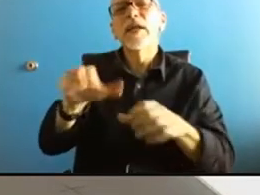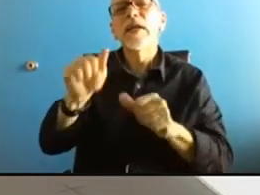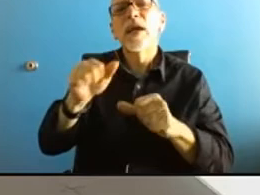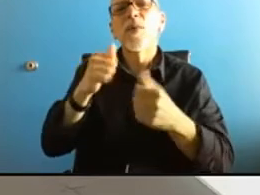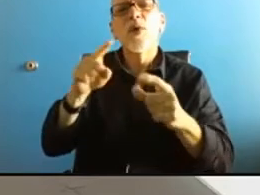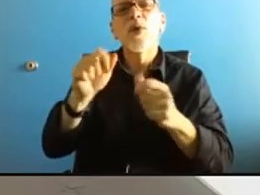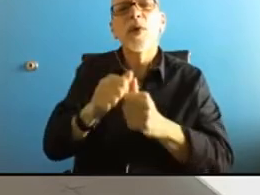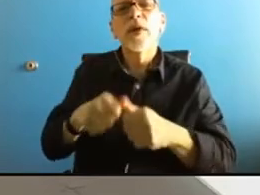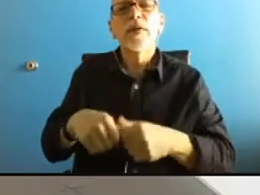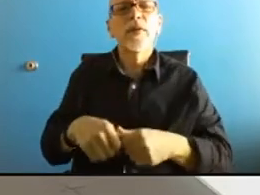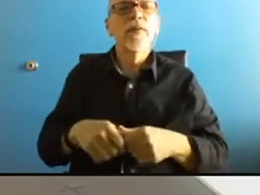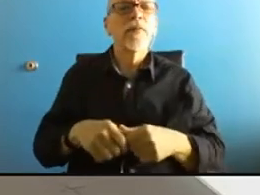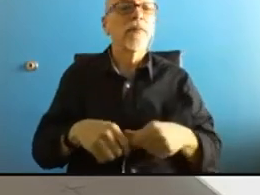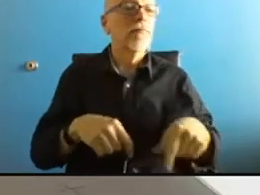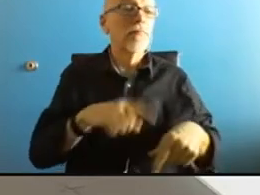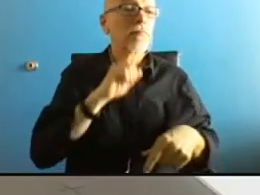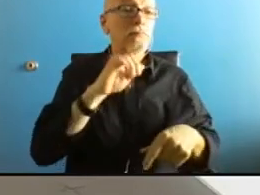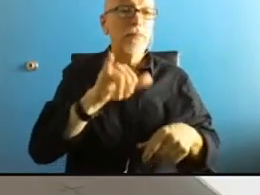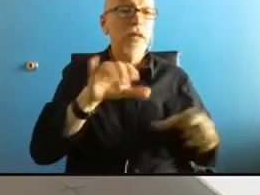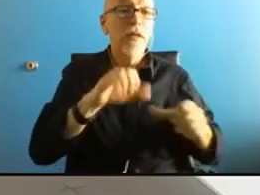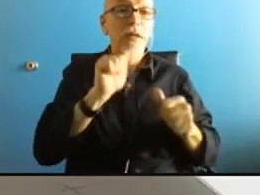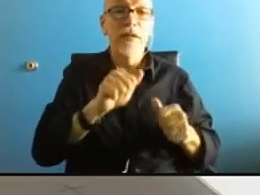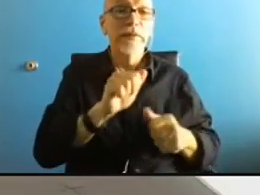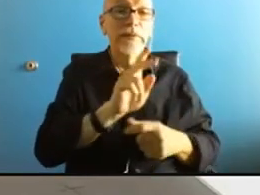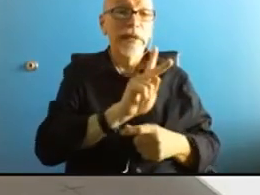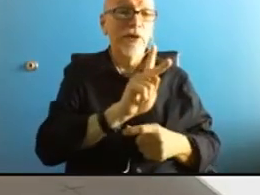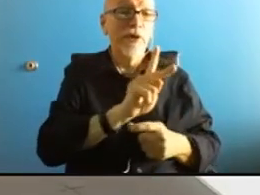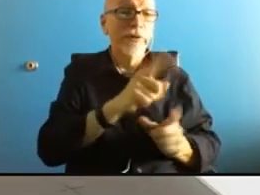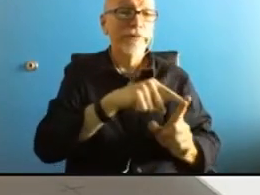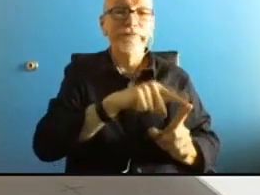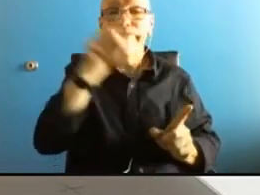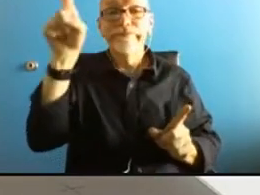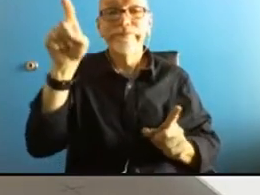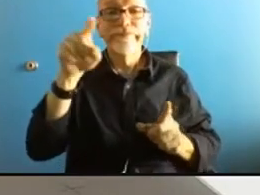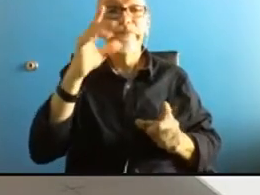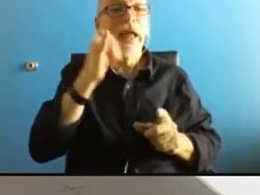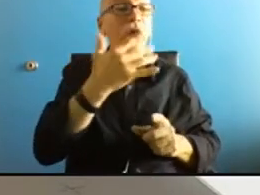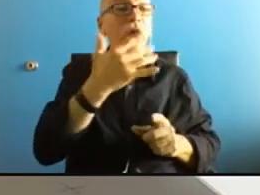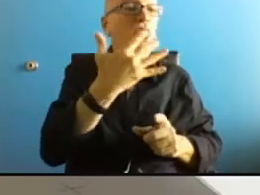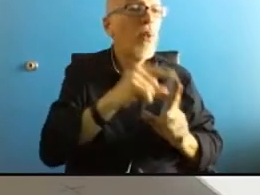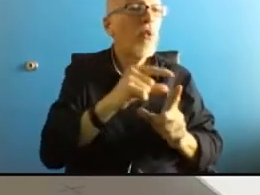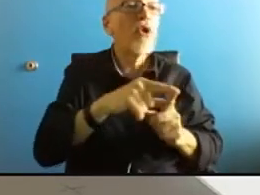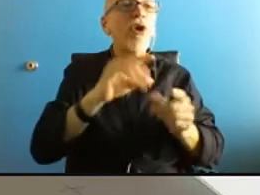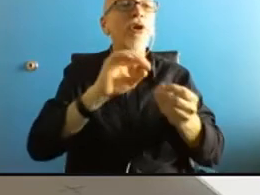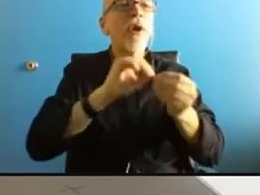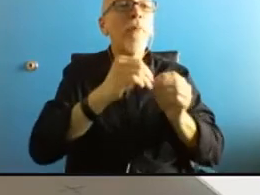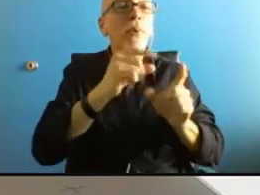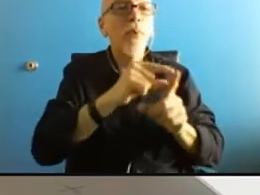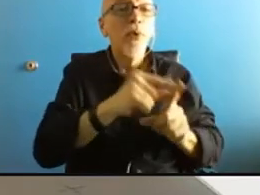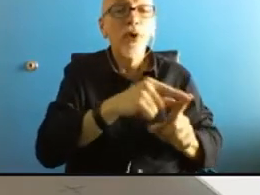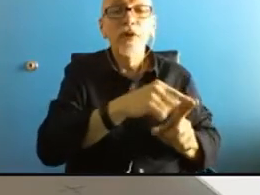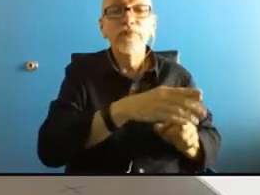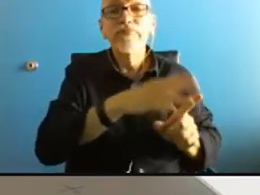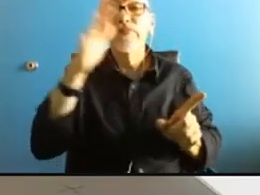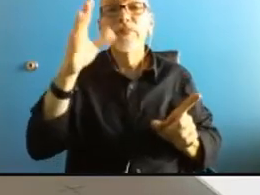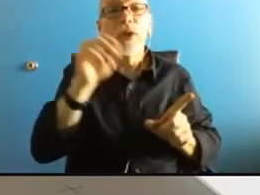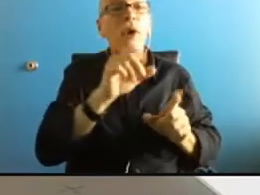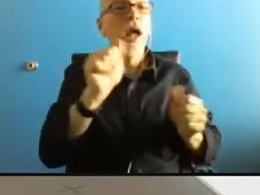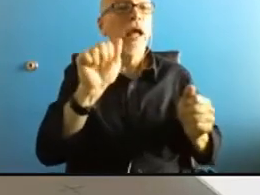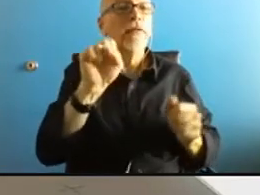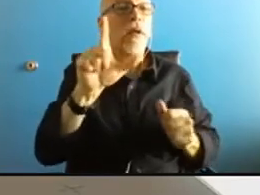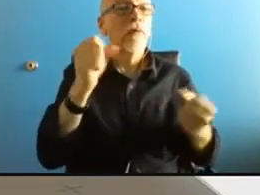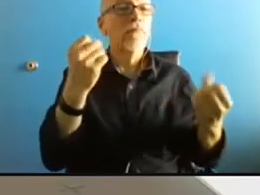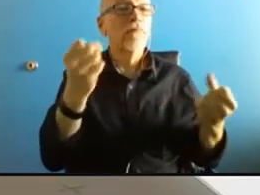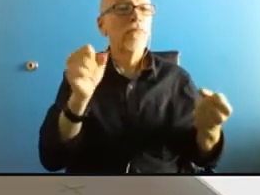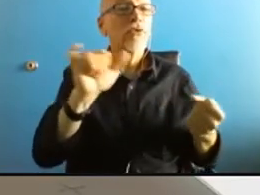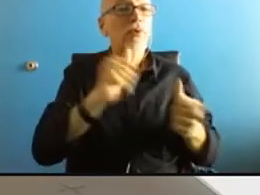these activities could work from kindergarten, as I said, to your color words, to number words, and also on ASL, even with young deaf,